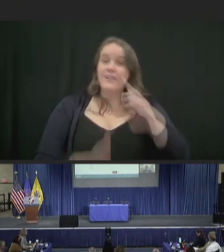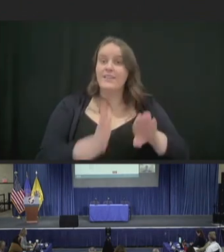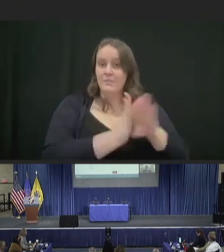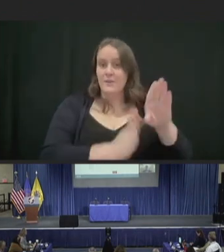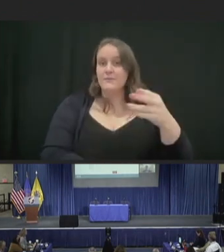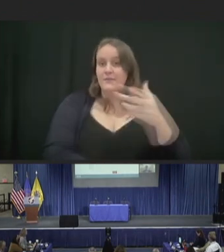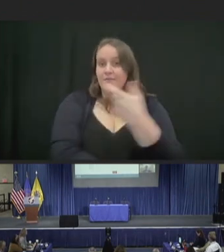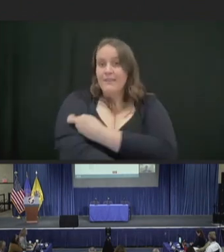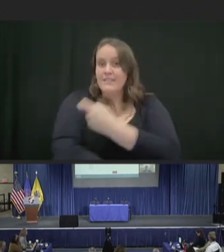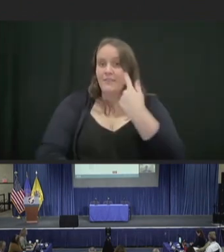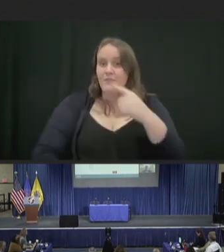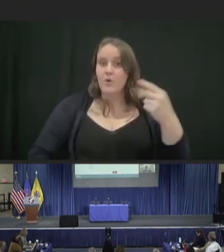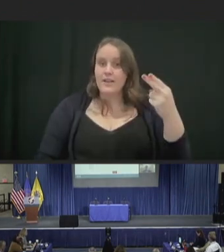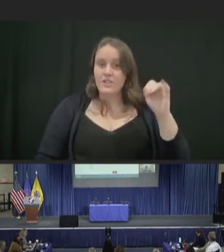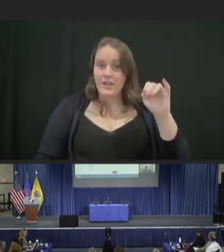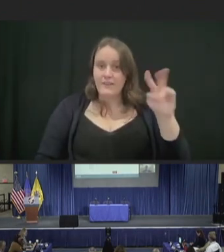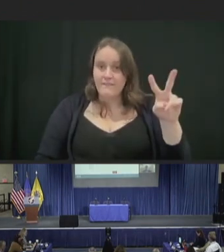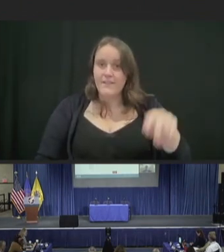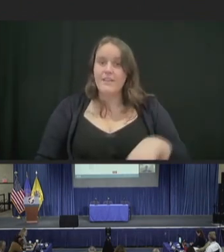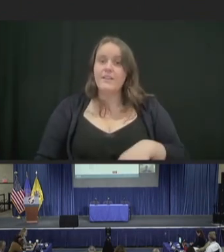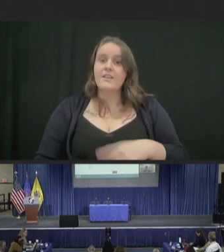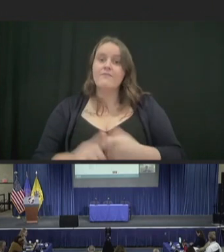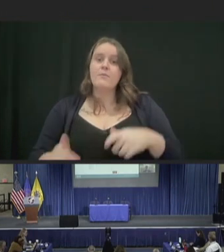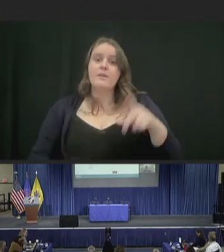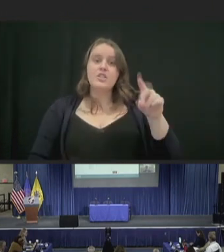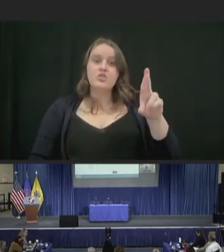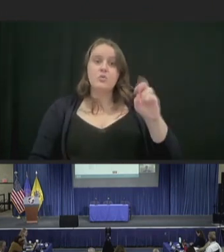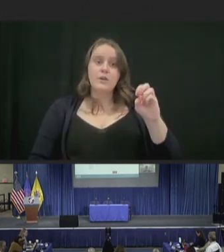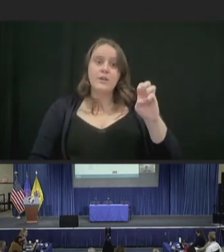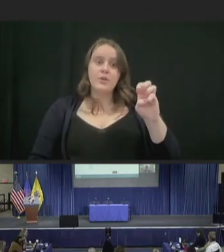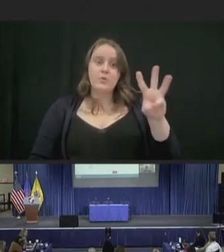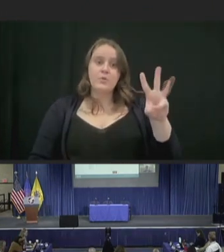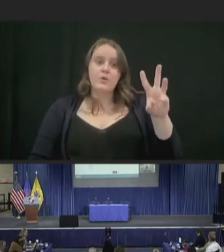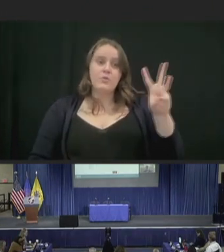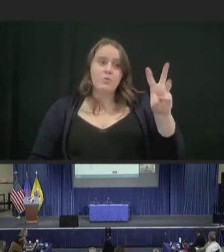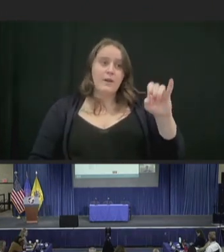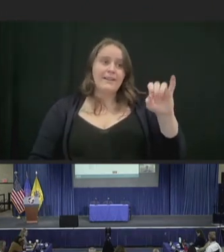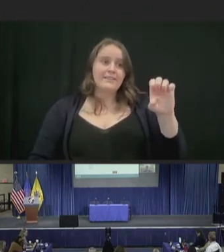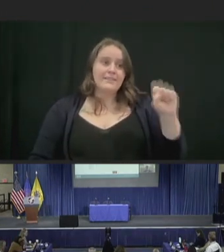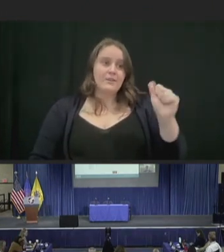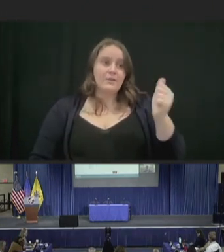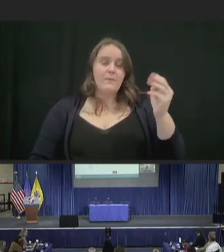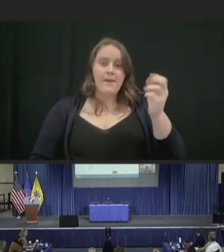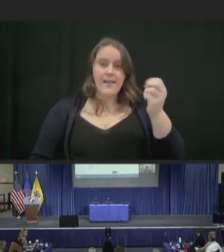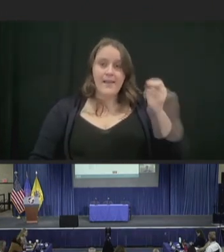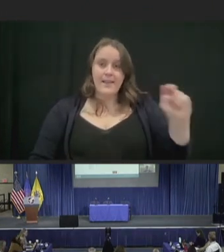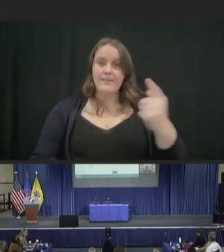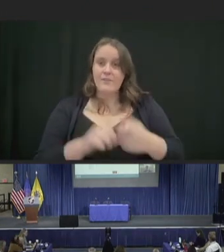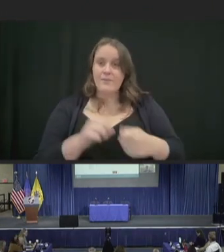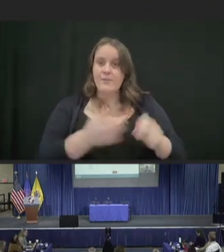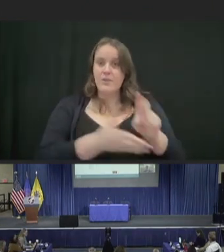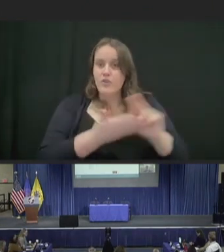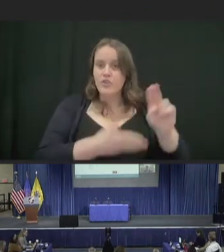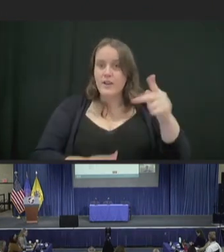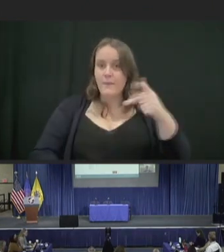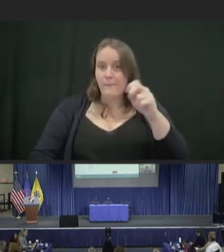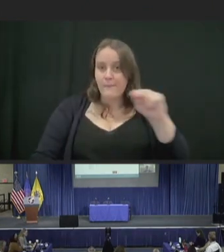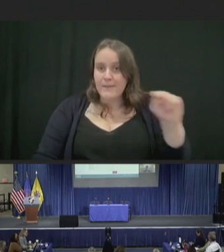Drew Weissman at UPenn and others. And indeed, many of the monoclonal antibody